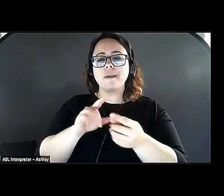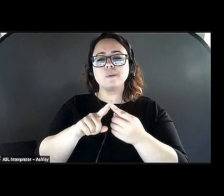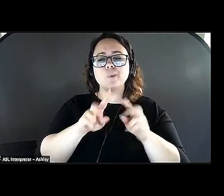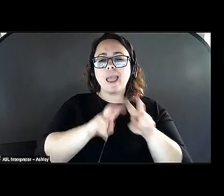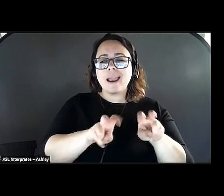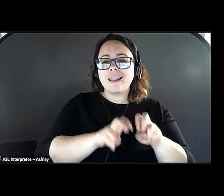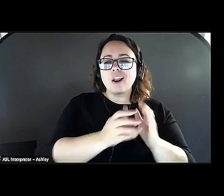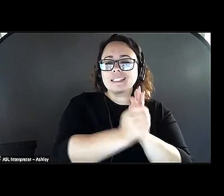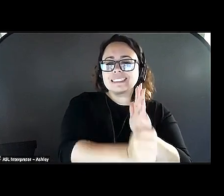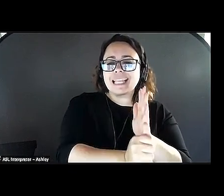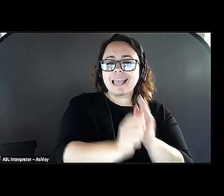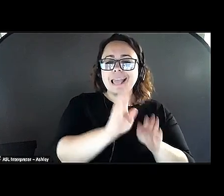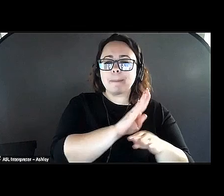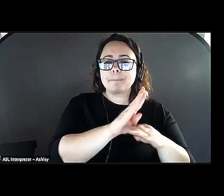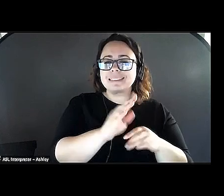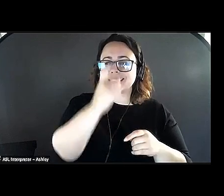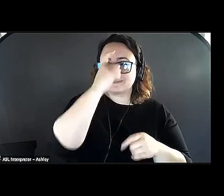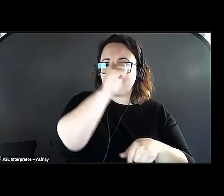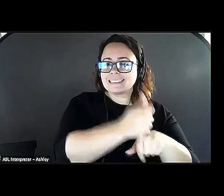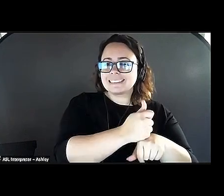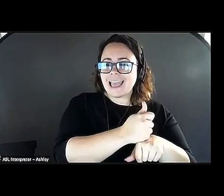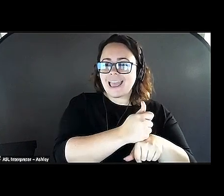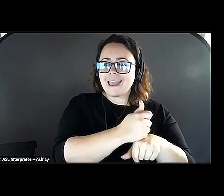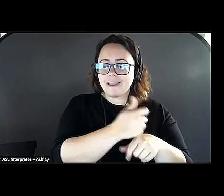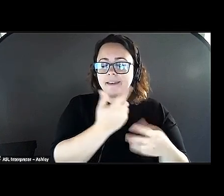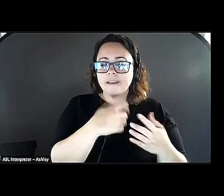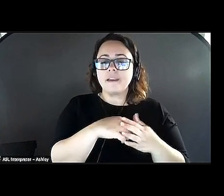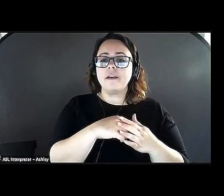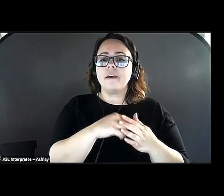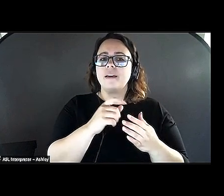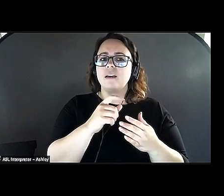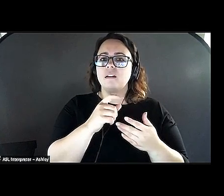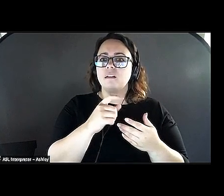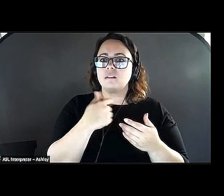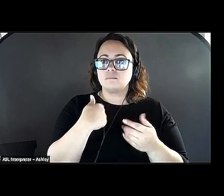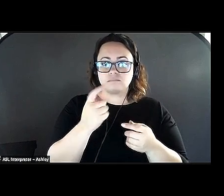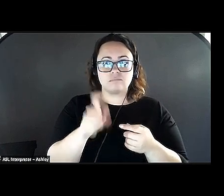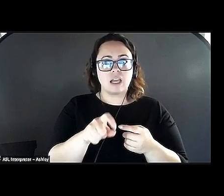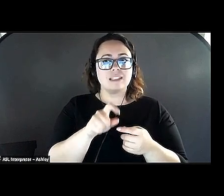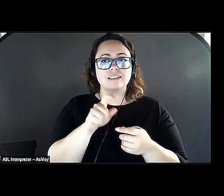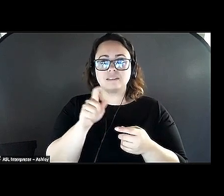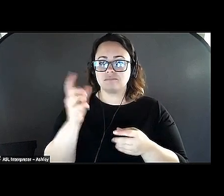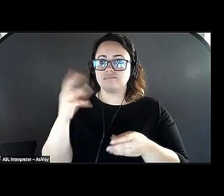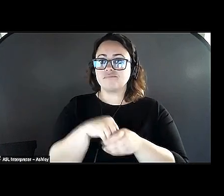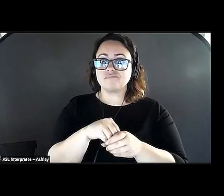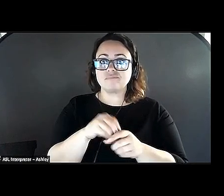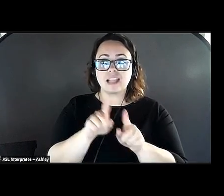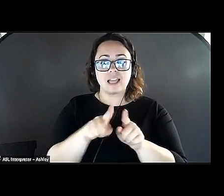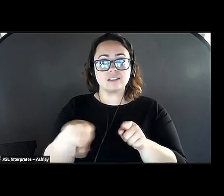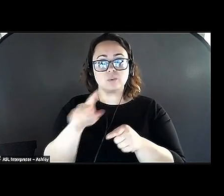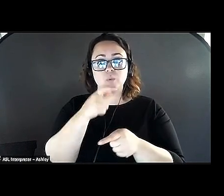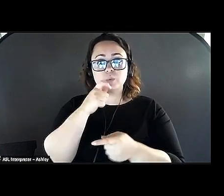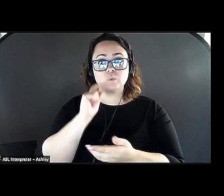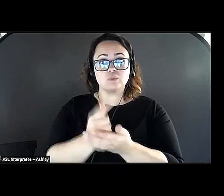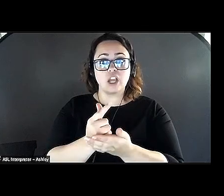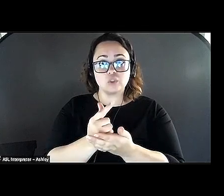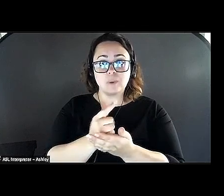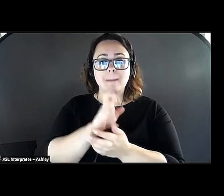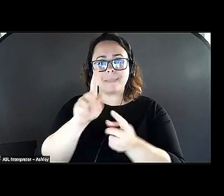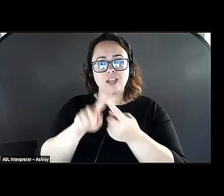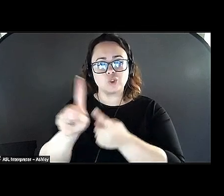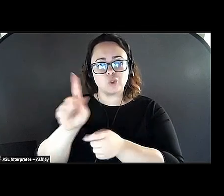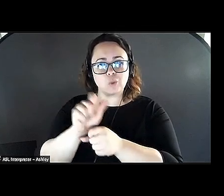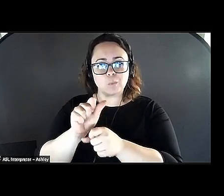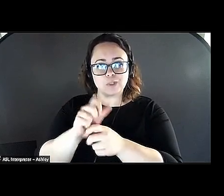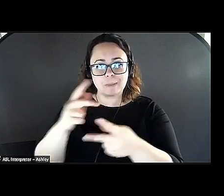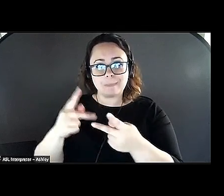and I call it an entrepreneurship mindset, of what we also need to bring in as our graduates going back to your workplace, as well as